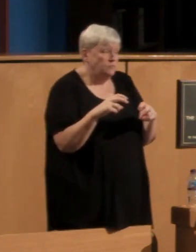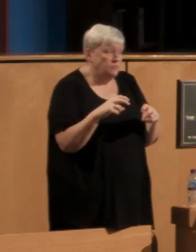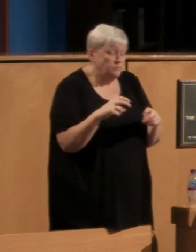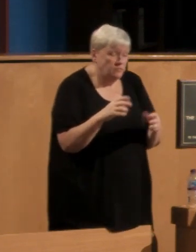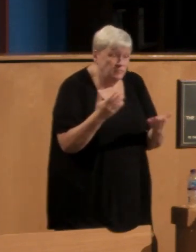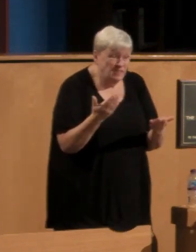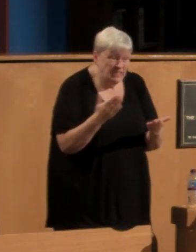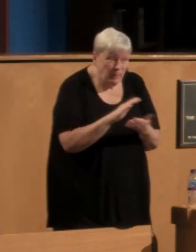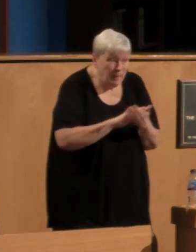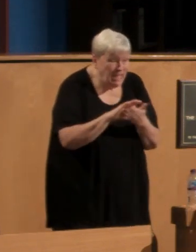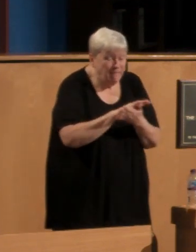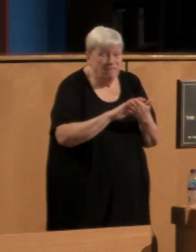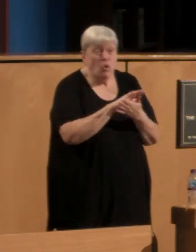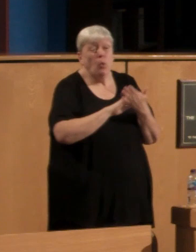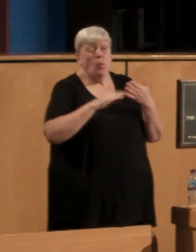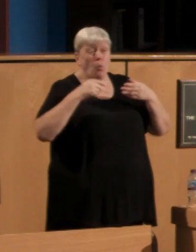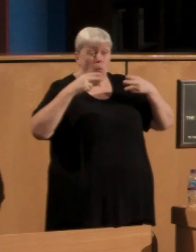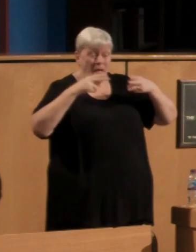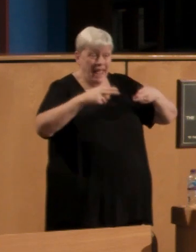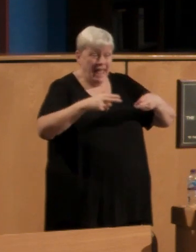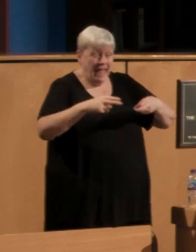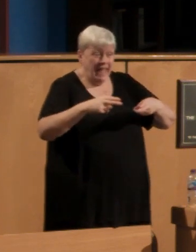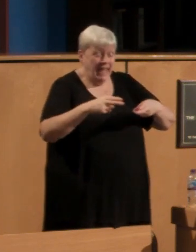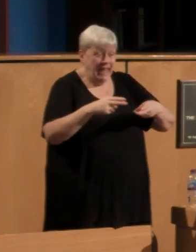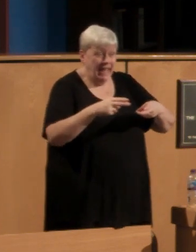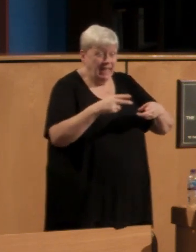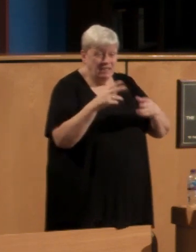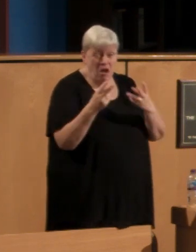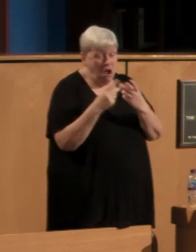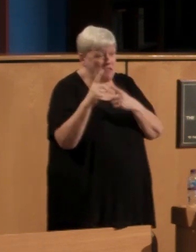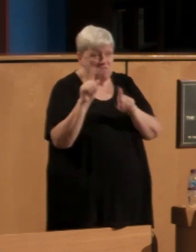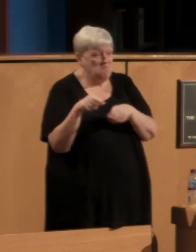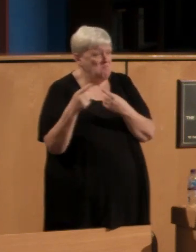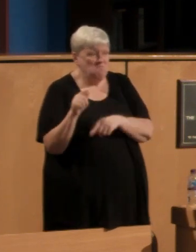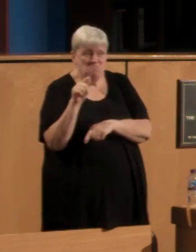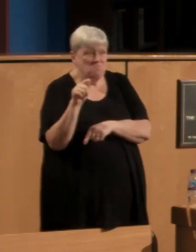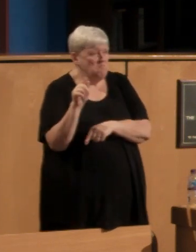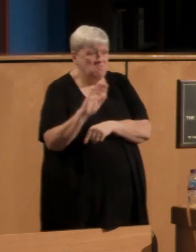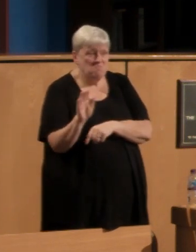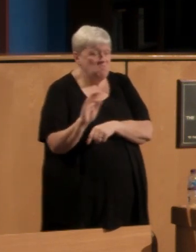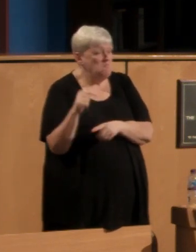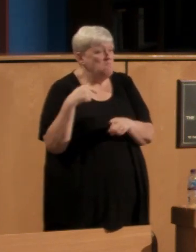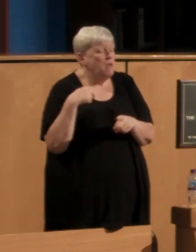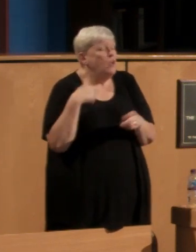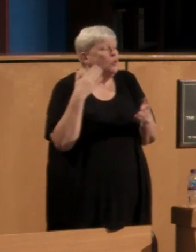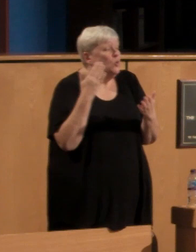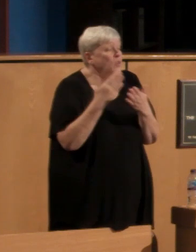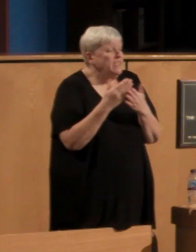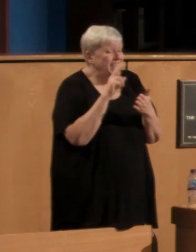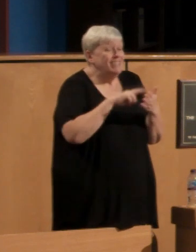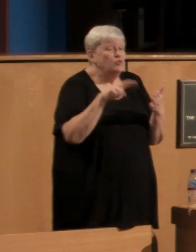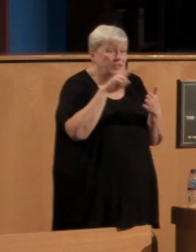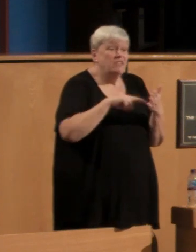liberatory or meaningful way, and what tropes aren't theirs to play with. And I think as a reader,